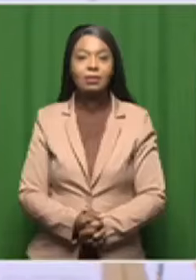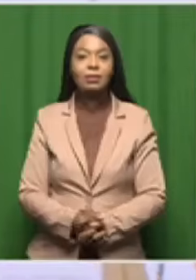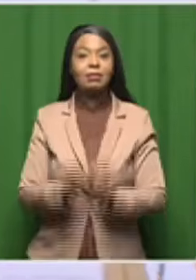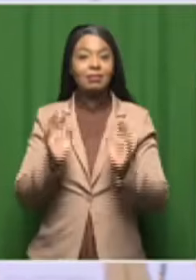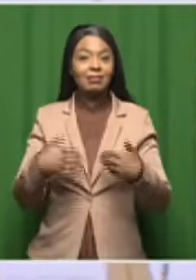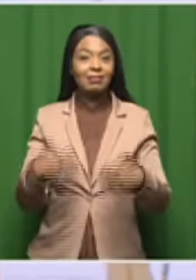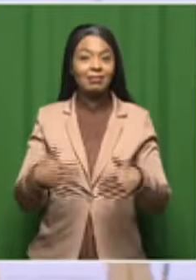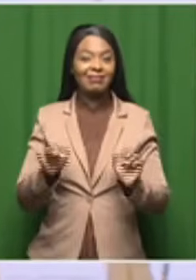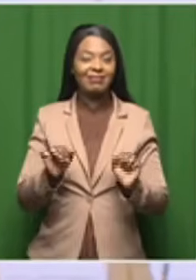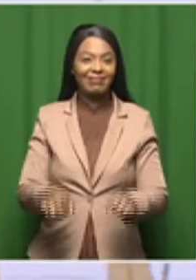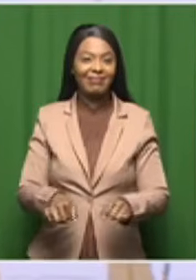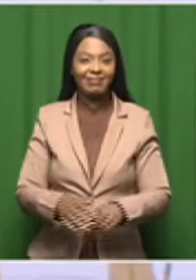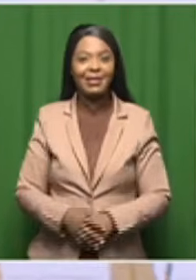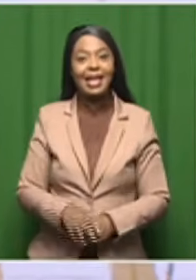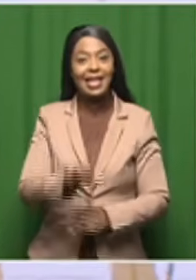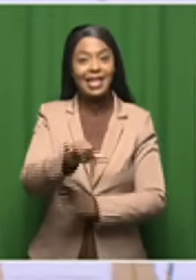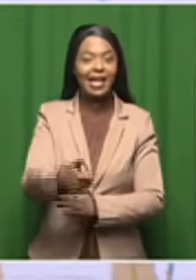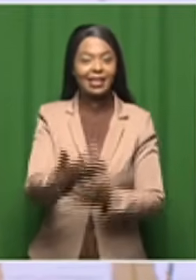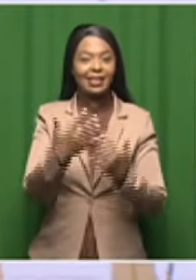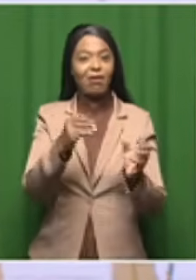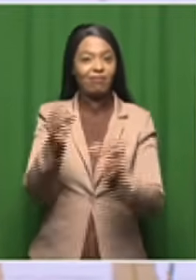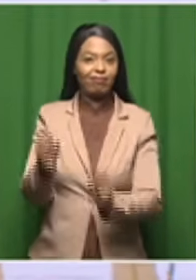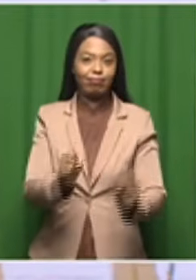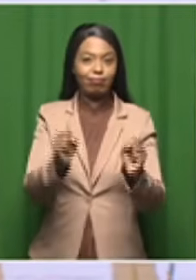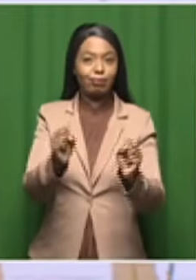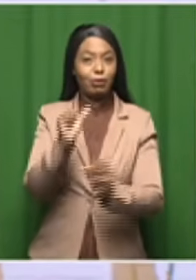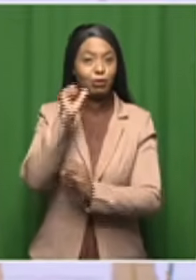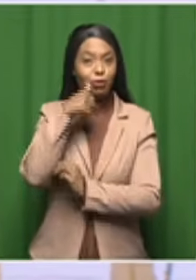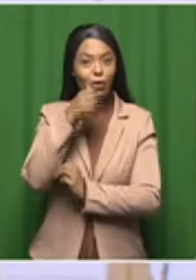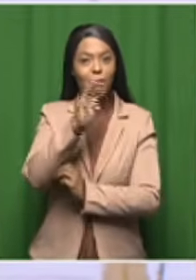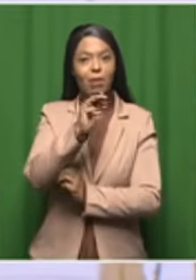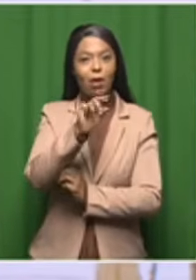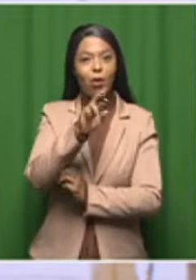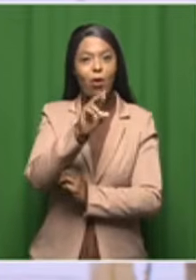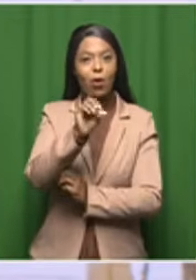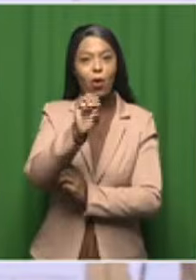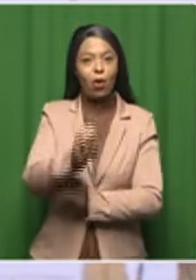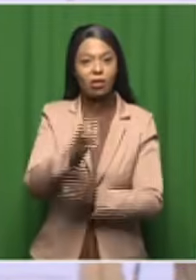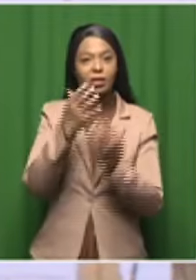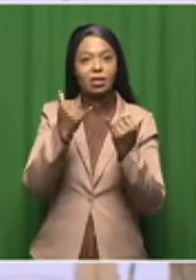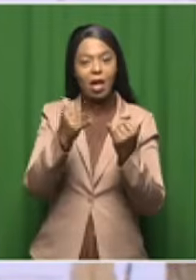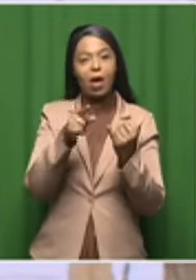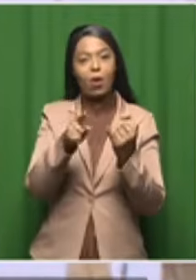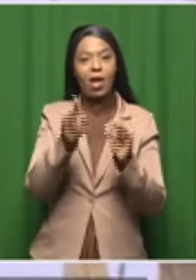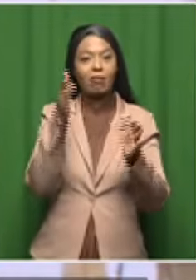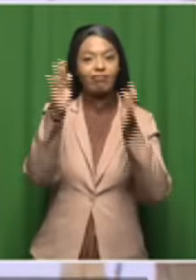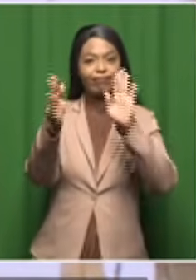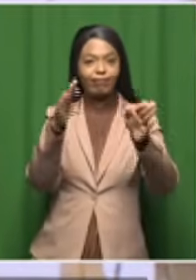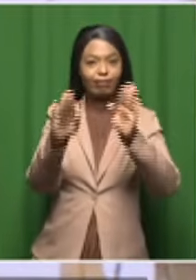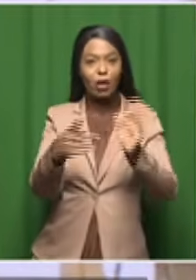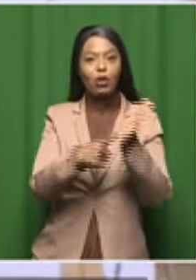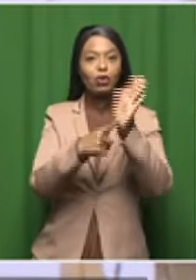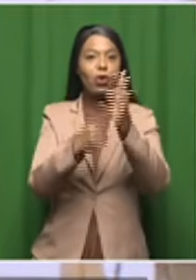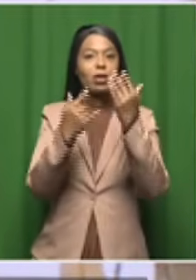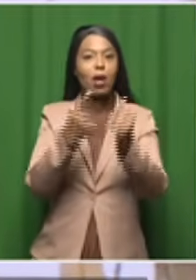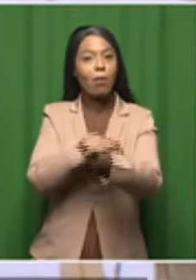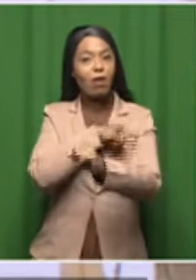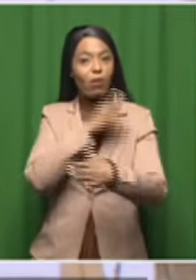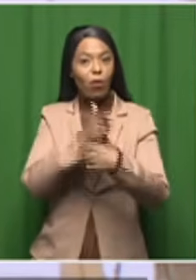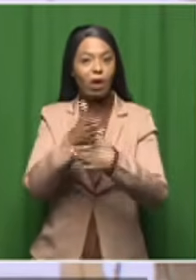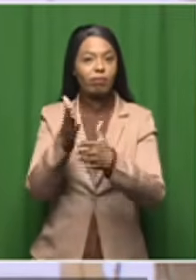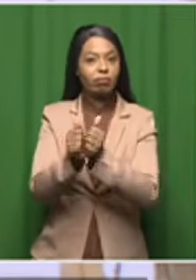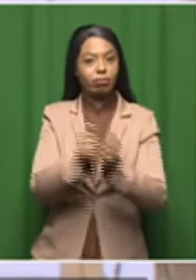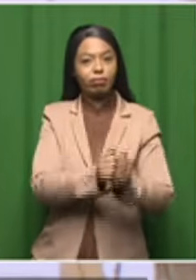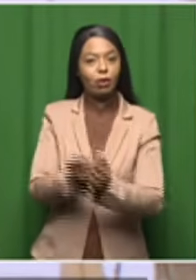Well, excited to delve into this next chat because the Melrose Gallery's Junkyard Dogs exhibition showcases the powerful works of two celebrated